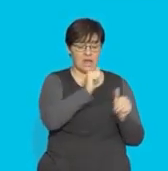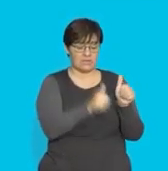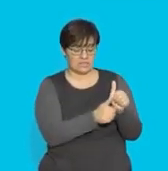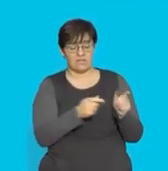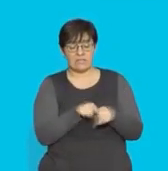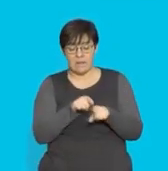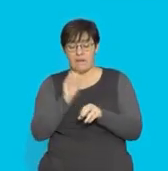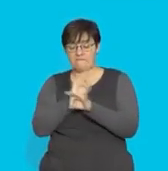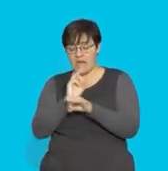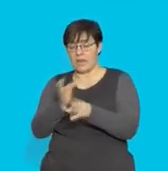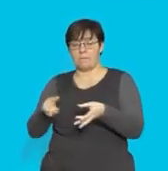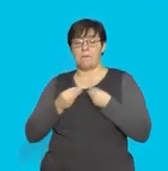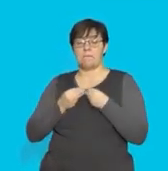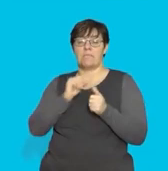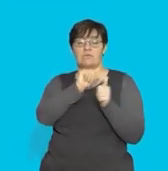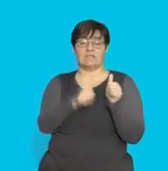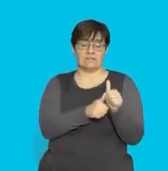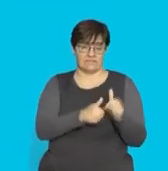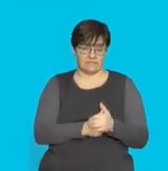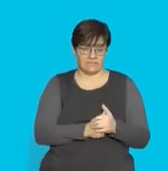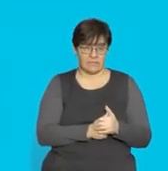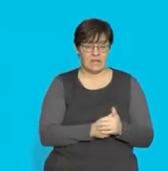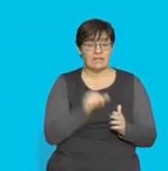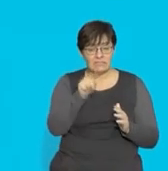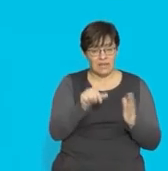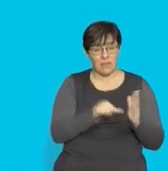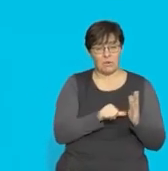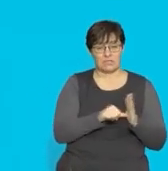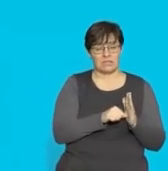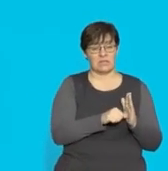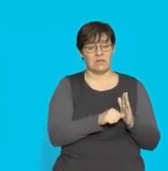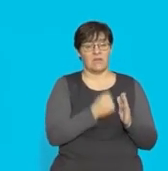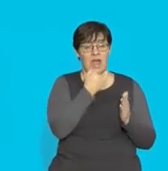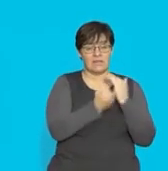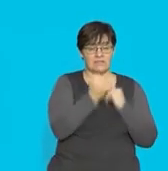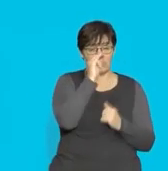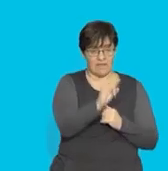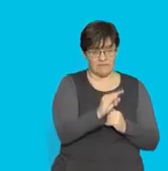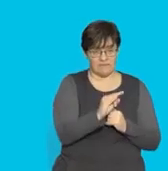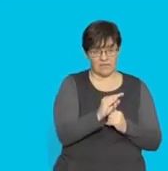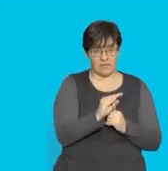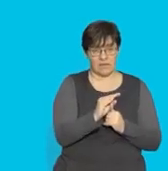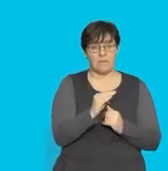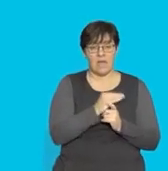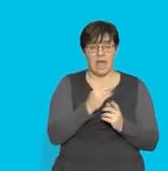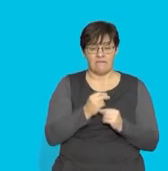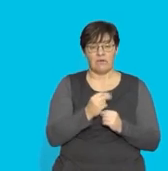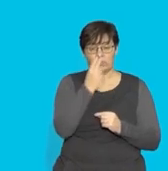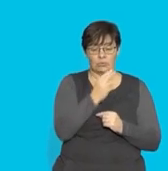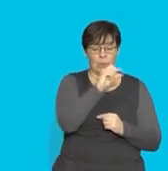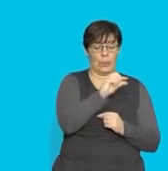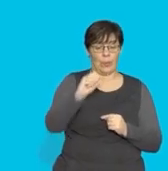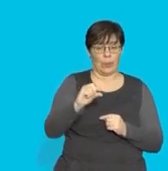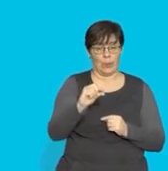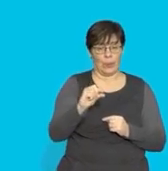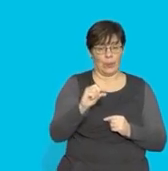mother and a recessive allele from the father. And that is crucial to individual F inheriting two